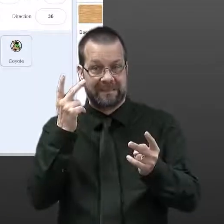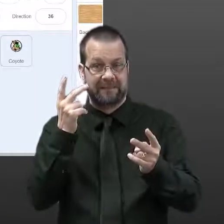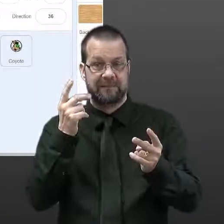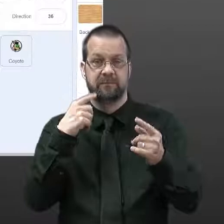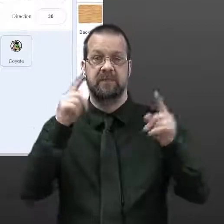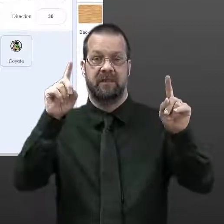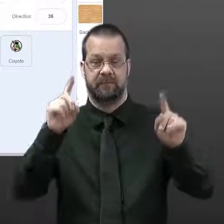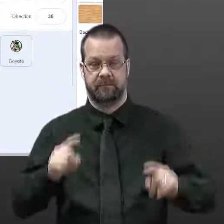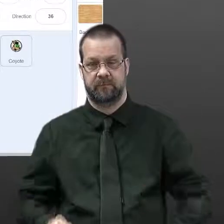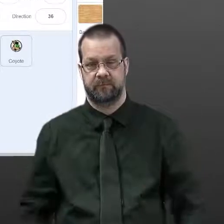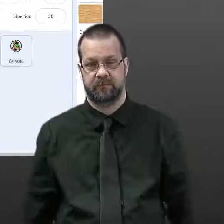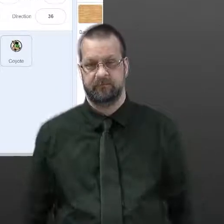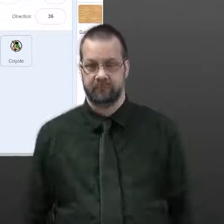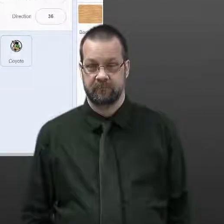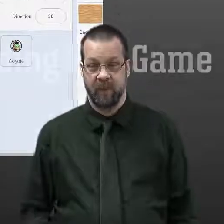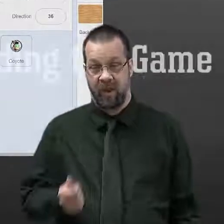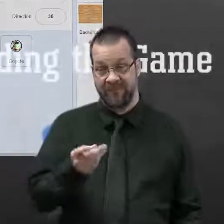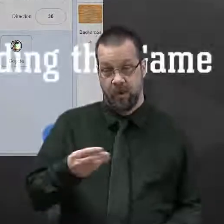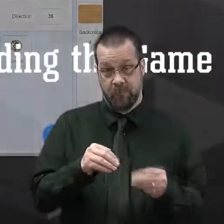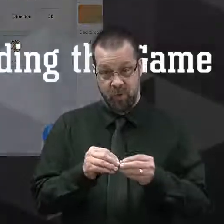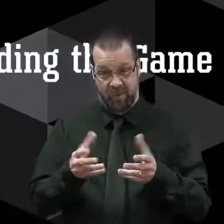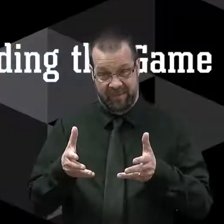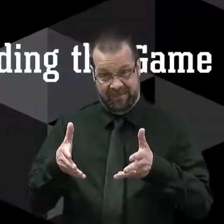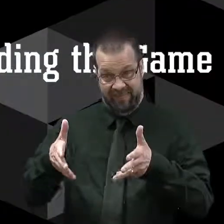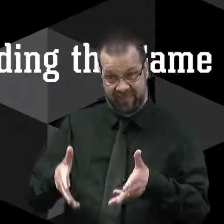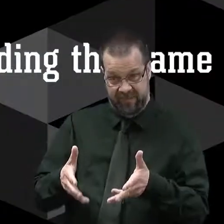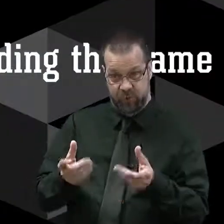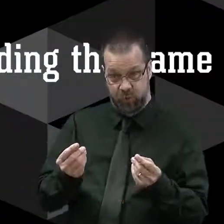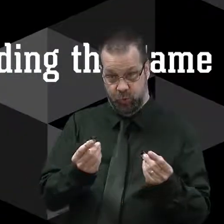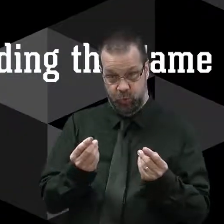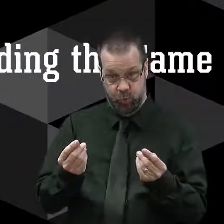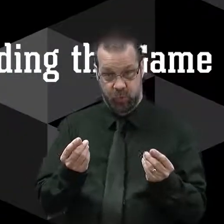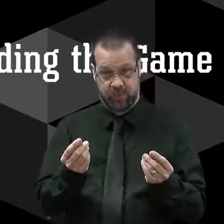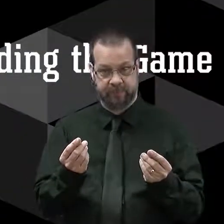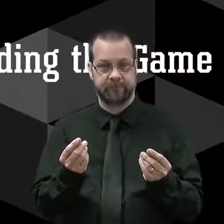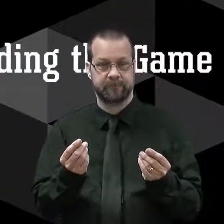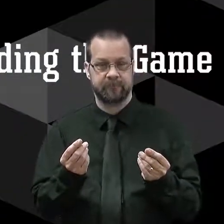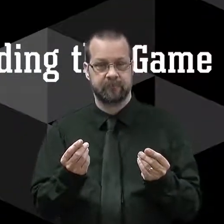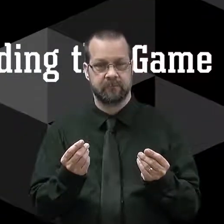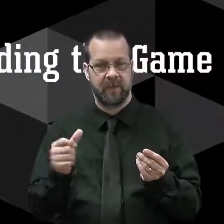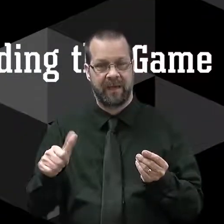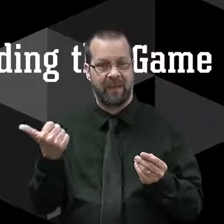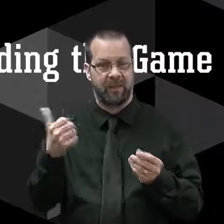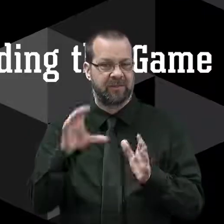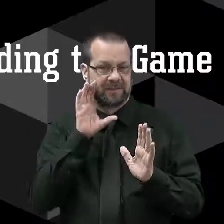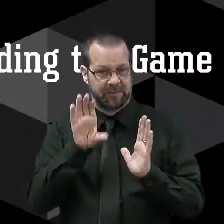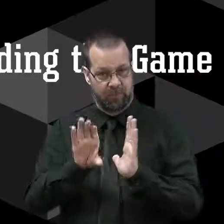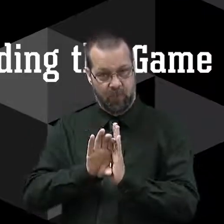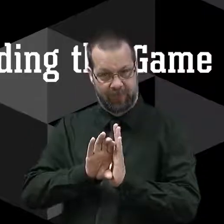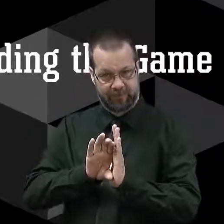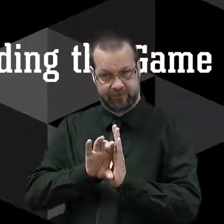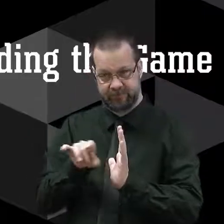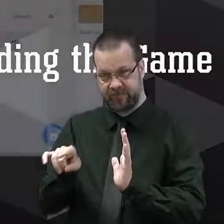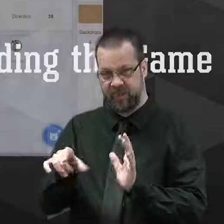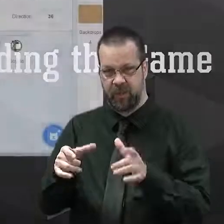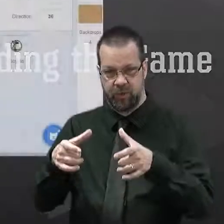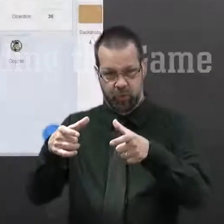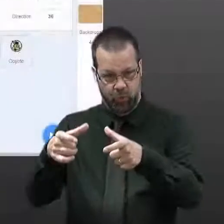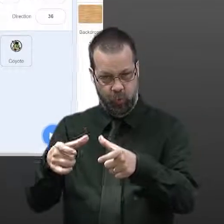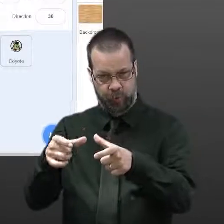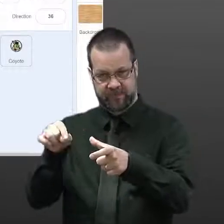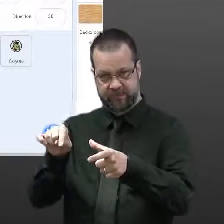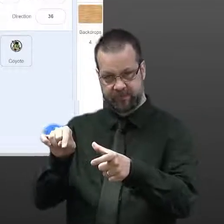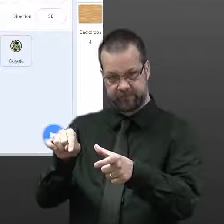Awesome. So there's only a few more things that we have to do. We are going to go to another sprite. So let's go on over to the